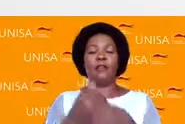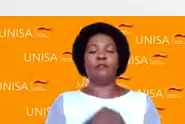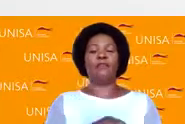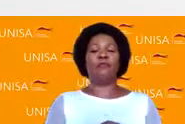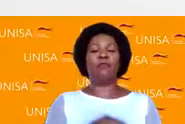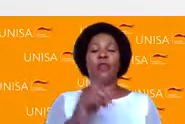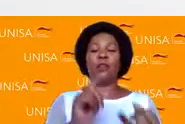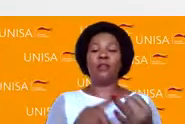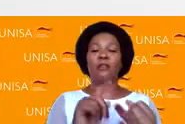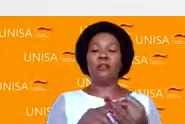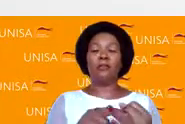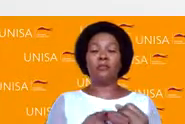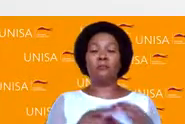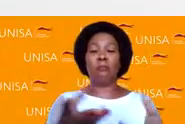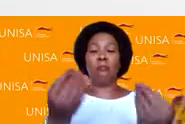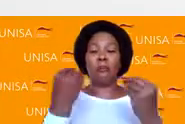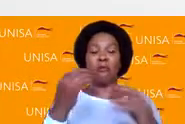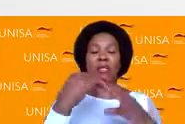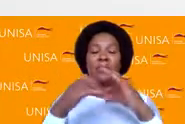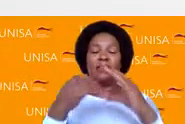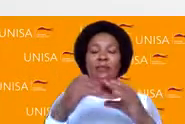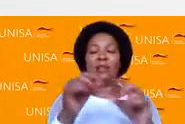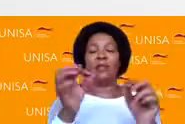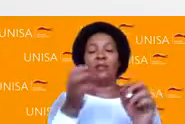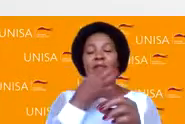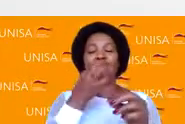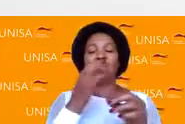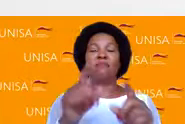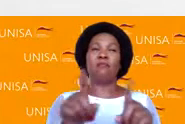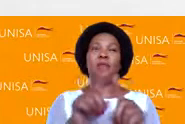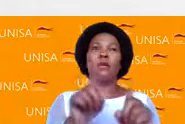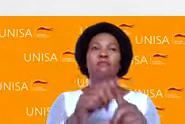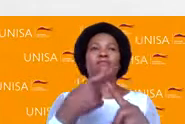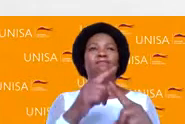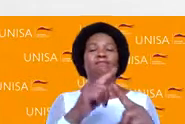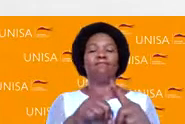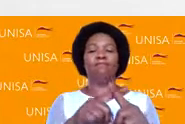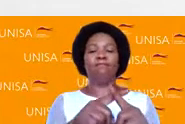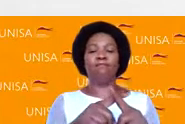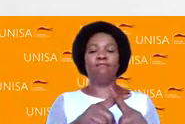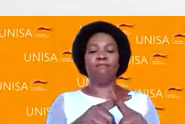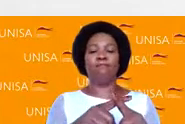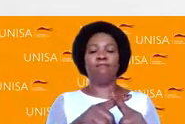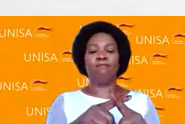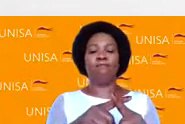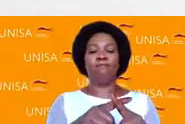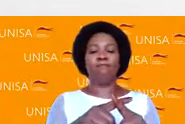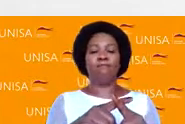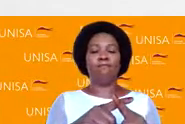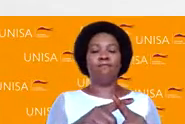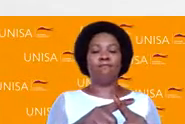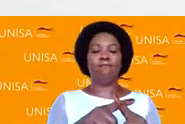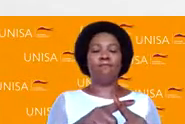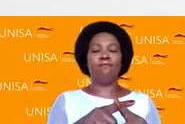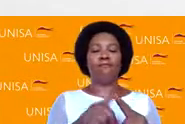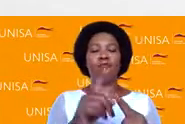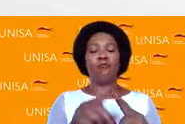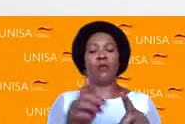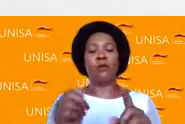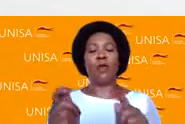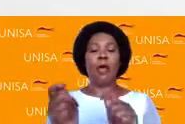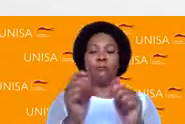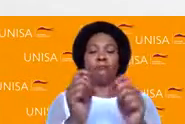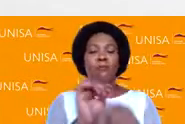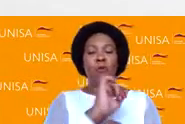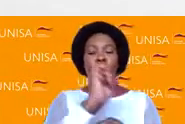When you get emails that says, for instance, you have to update your account information, or